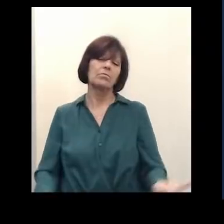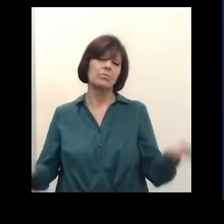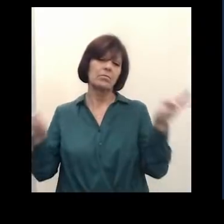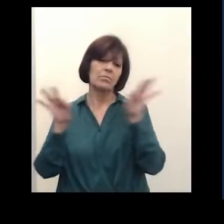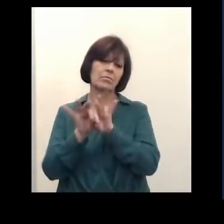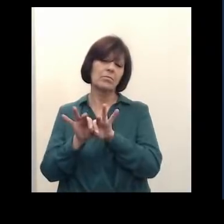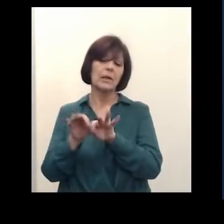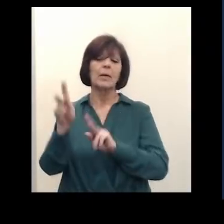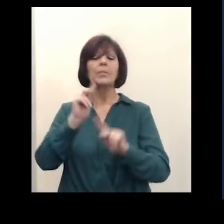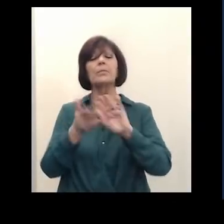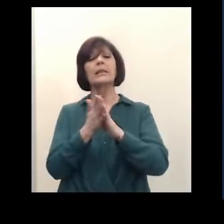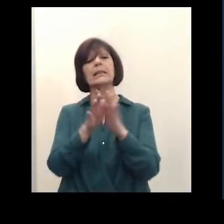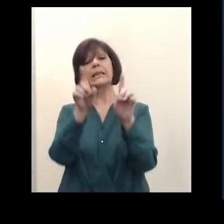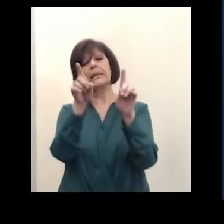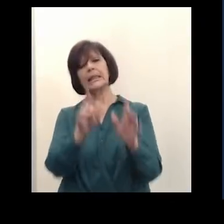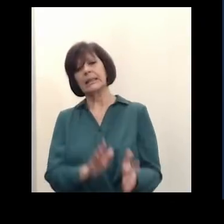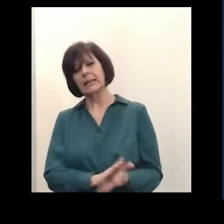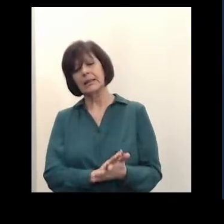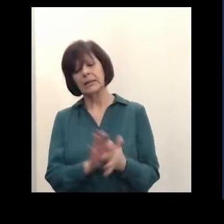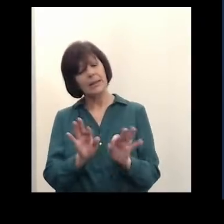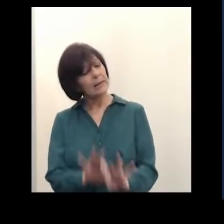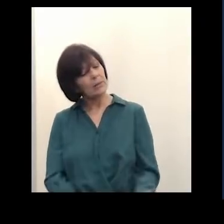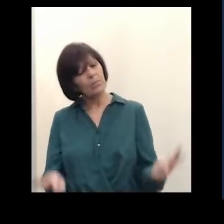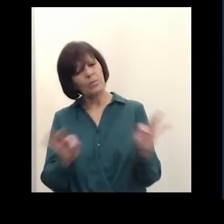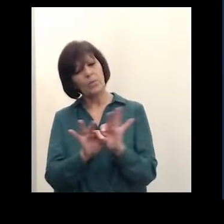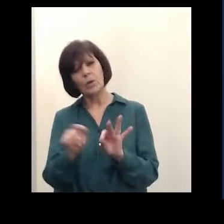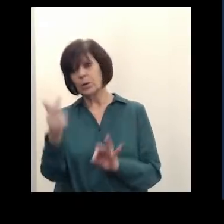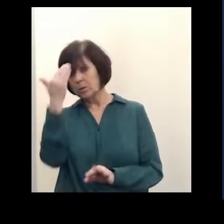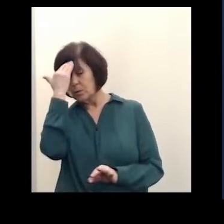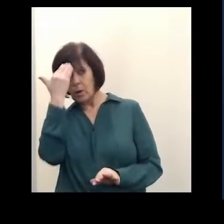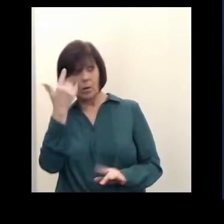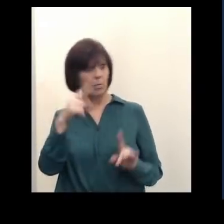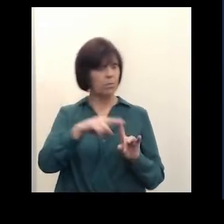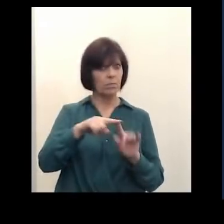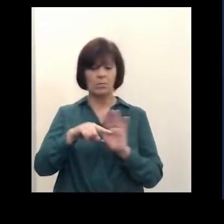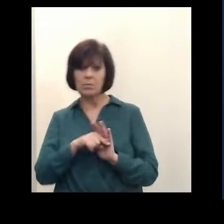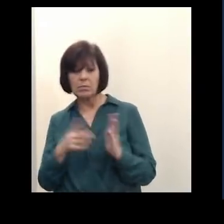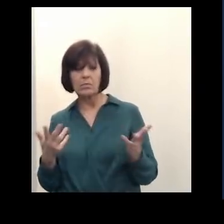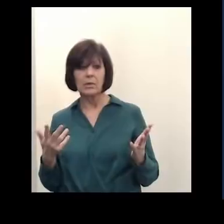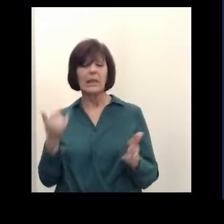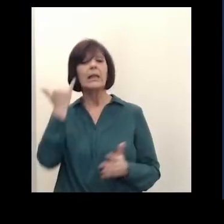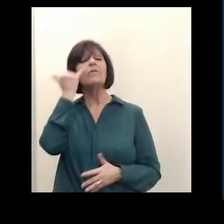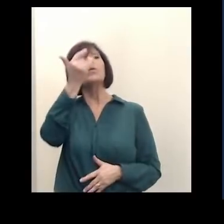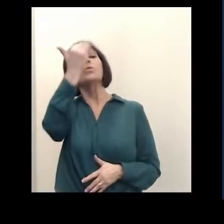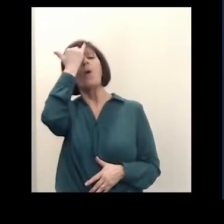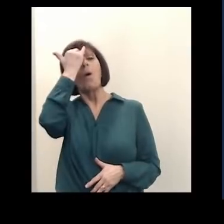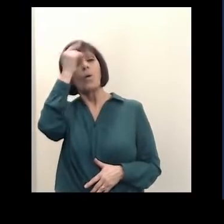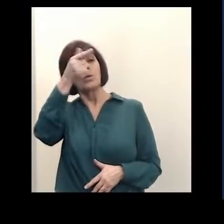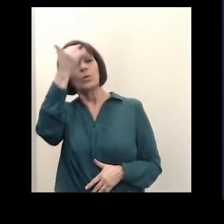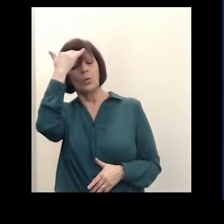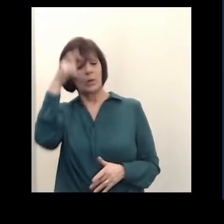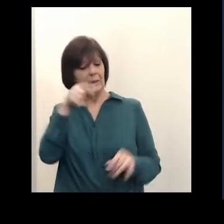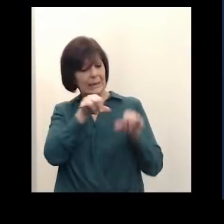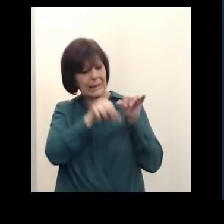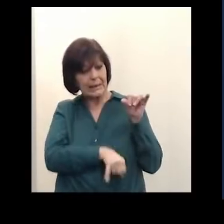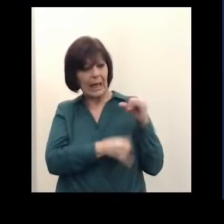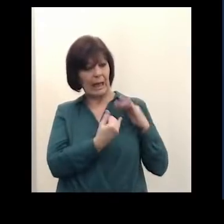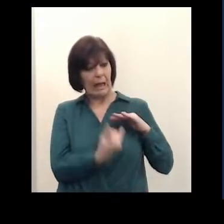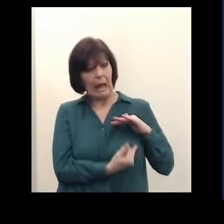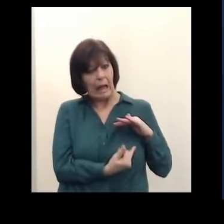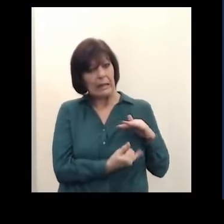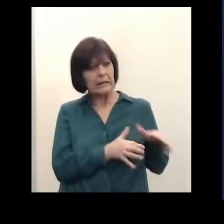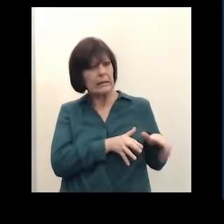tested. It's very important that people know their status, because if you know your status, you'll know that you need to stay isolated from